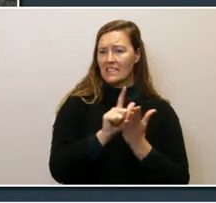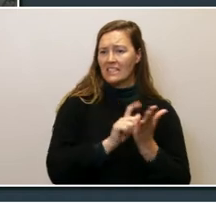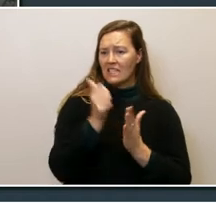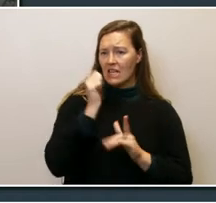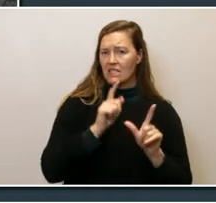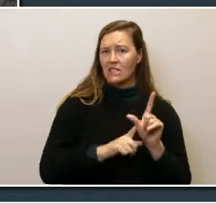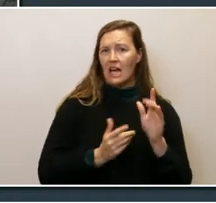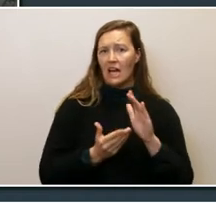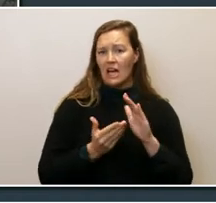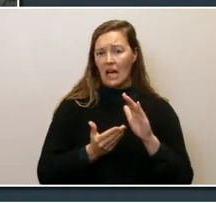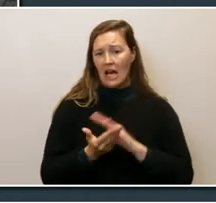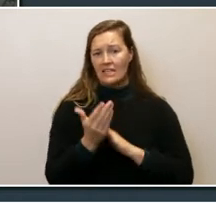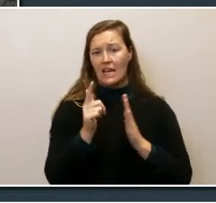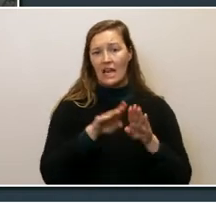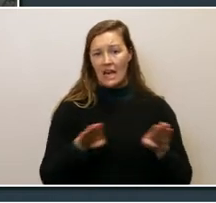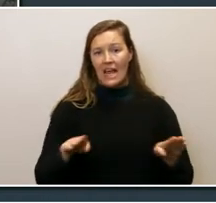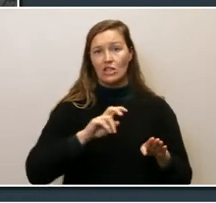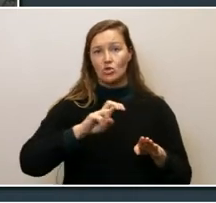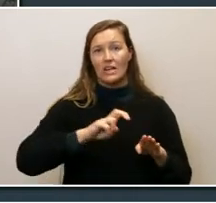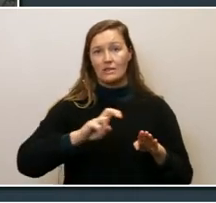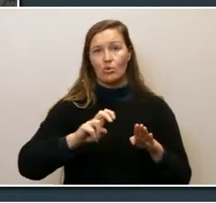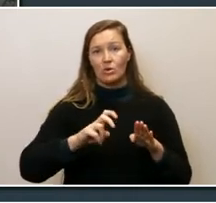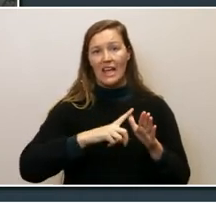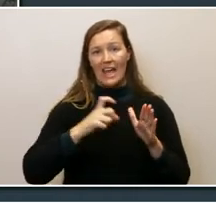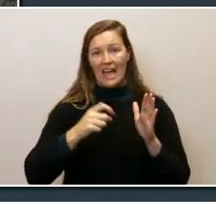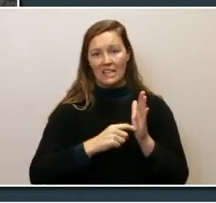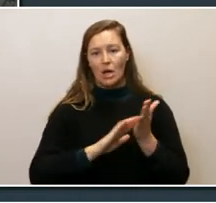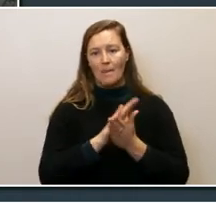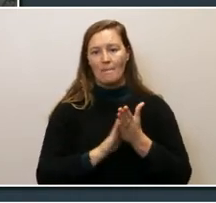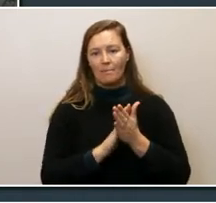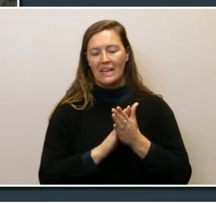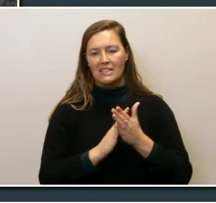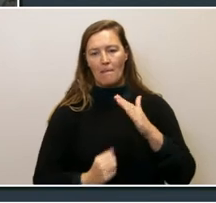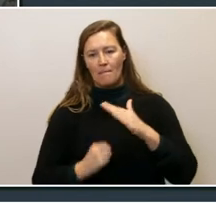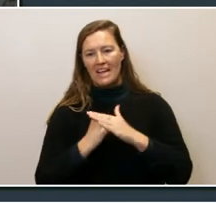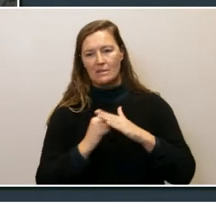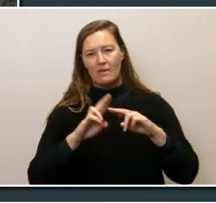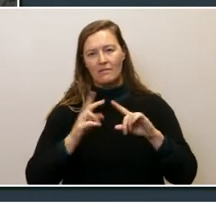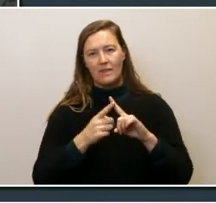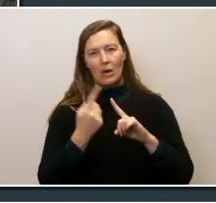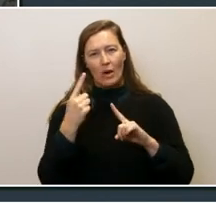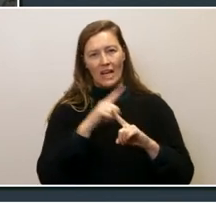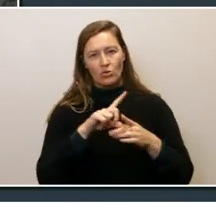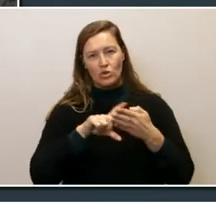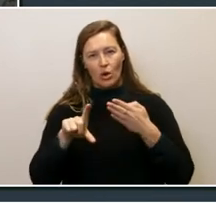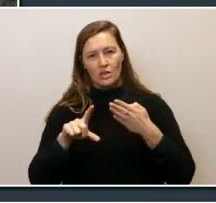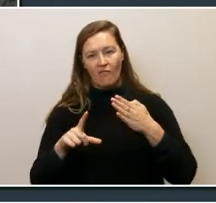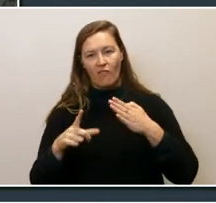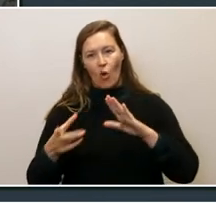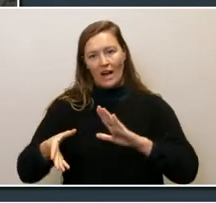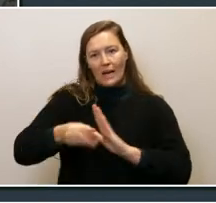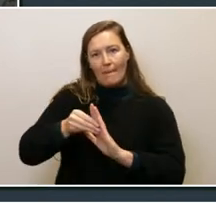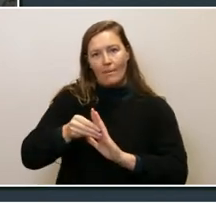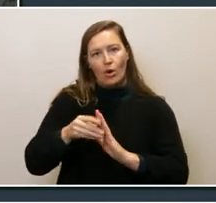legislation last year under the Land Transport Act, which clamped the maximum fee or topped the maximum fee as $100 for